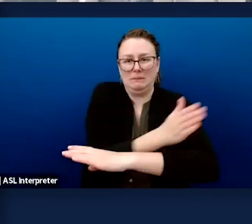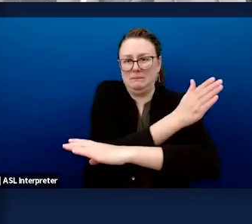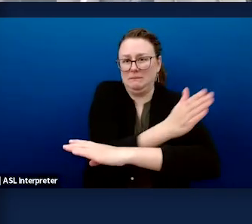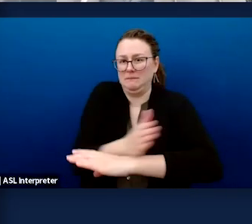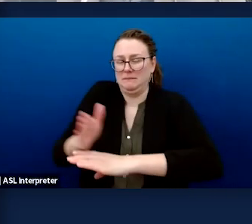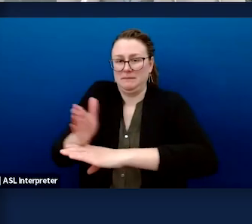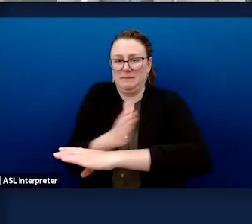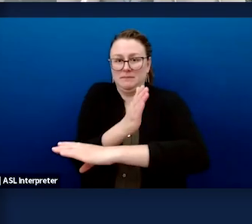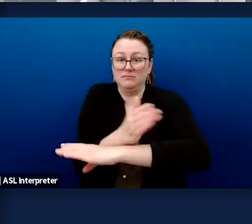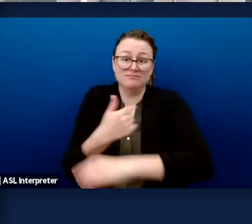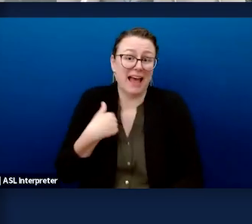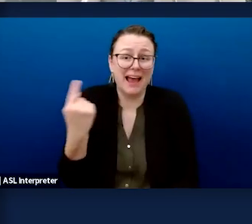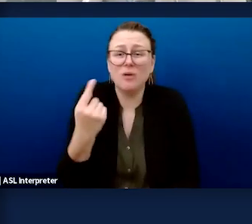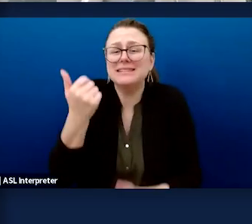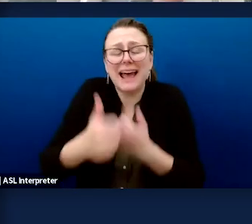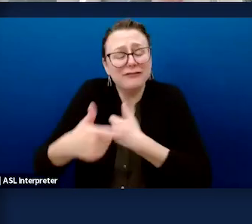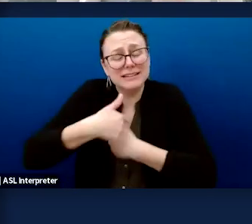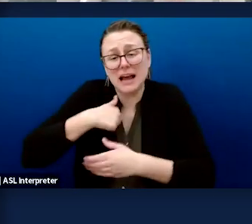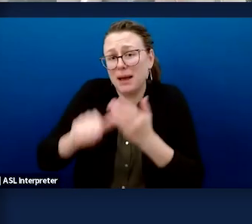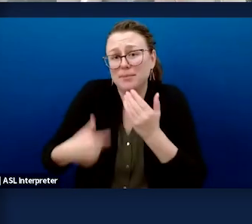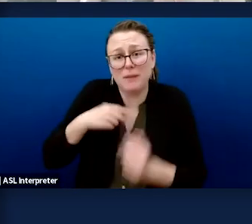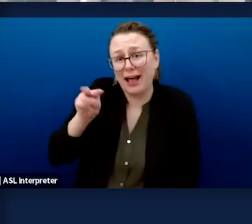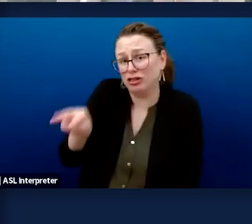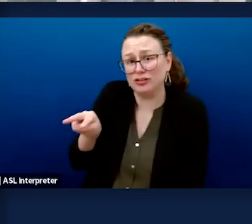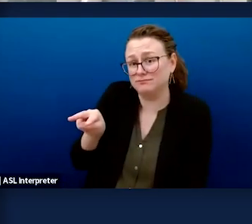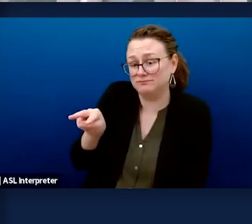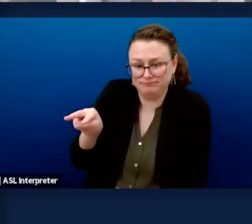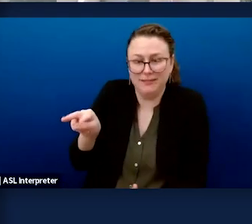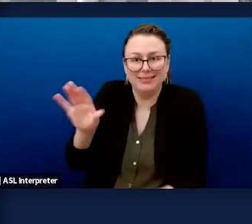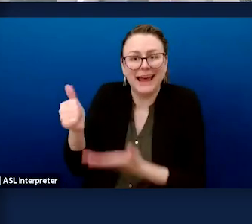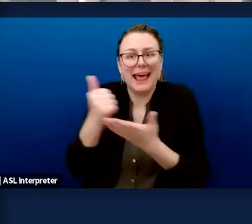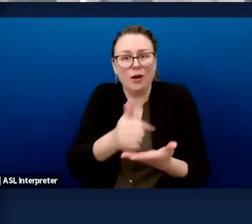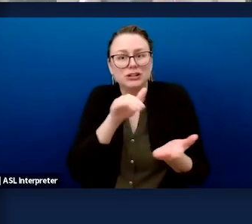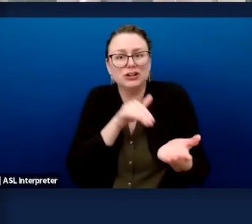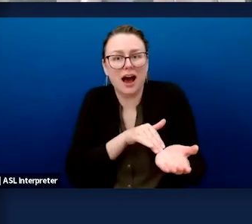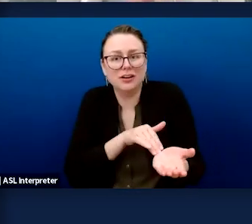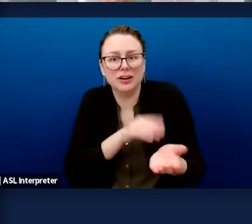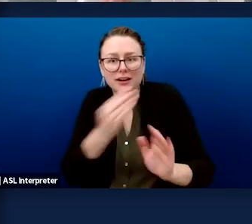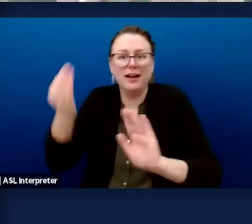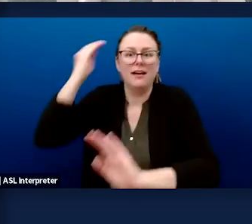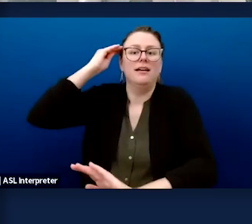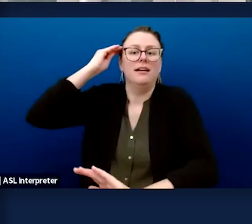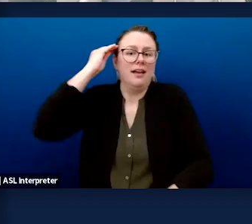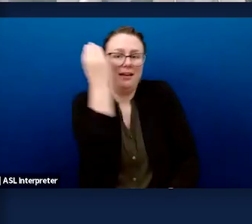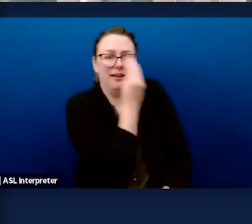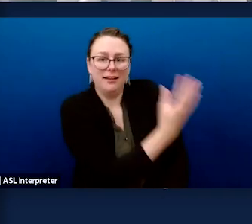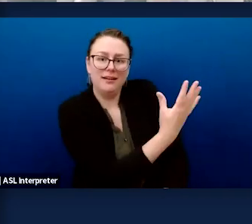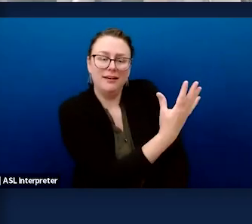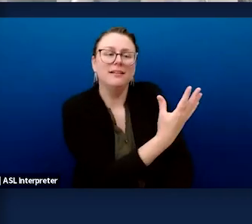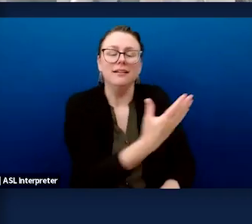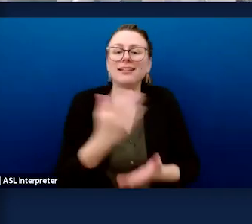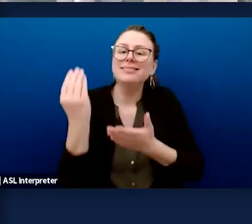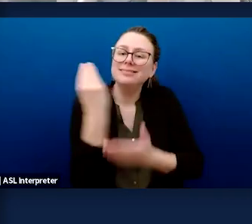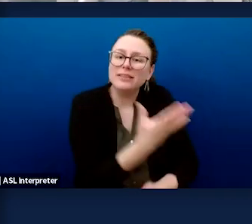else, but I always look at my poop every time I go, and that will help your doctor figure out what is going on